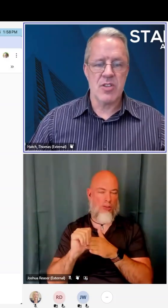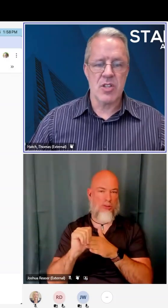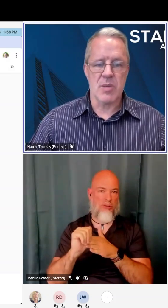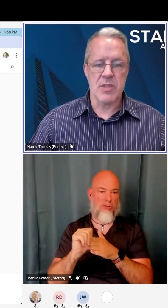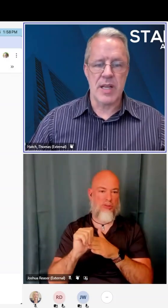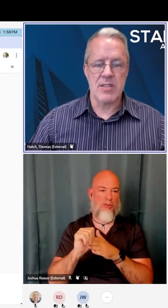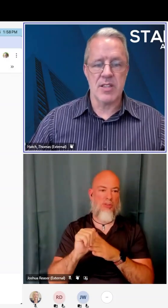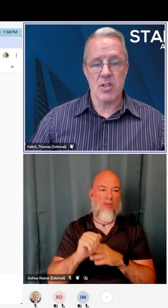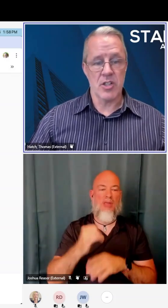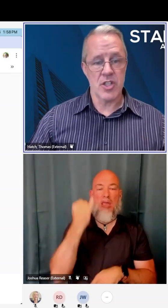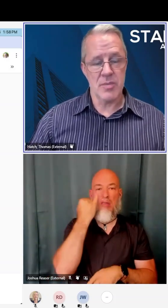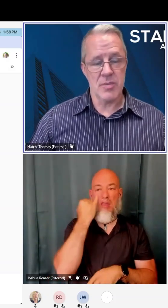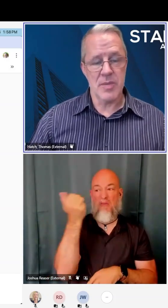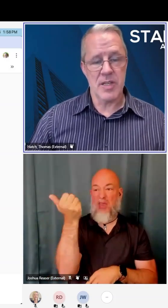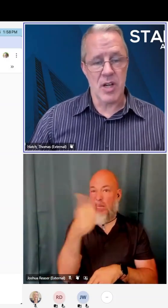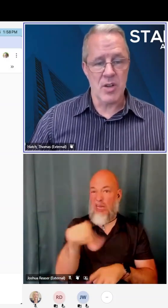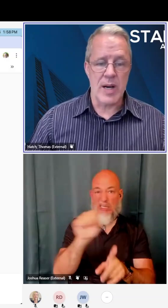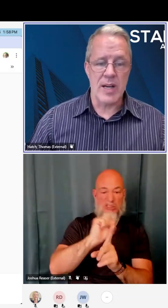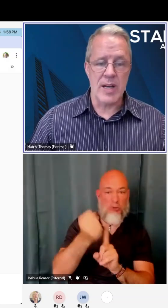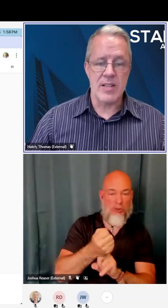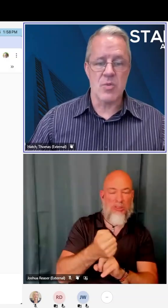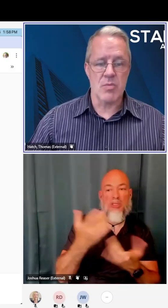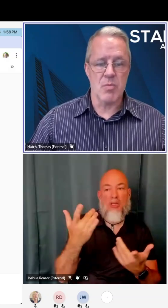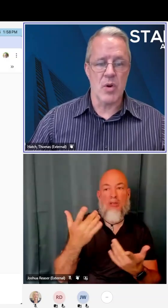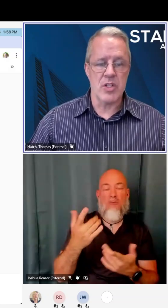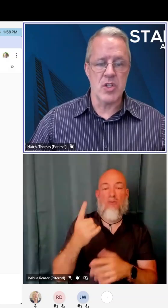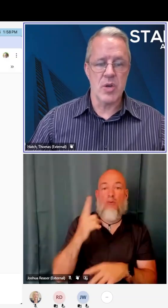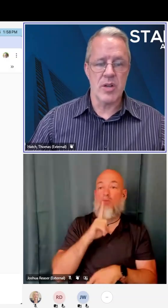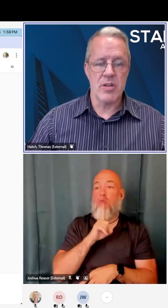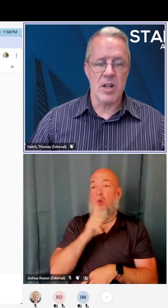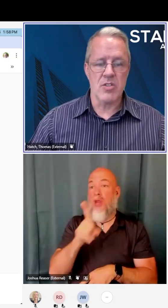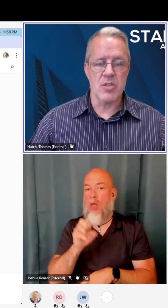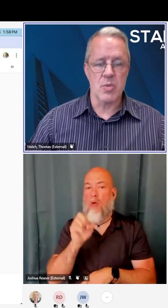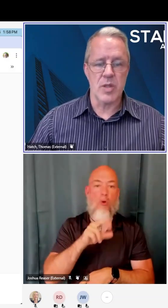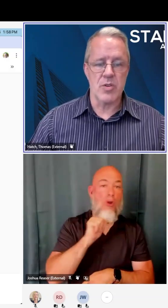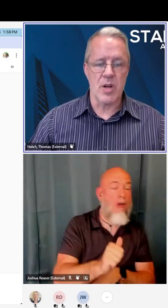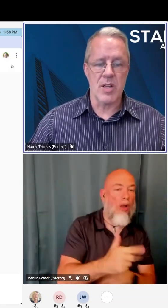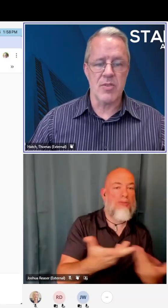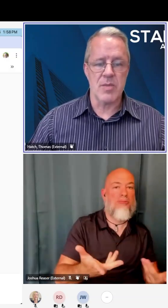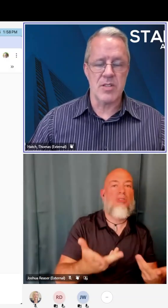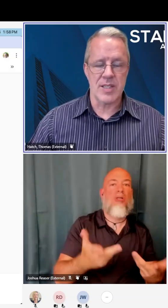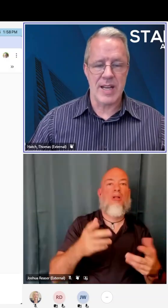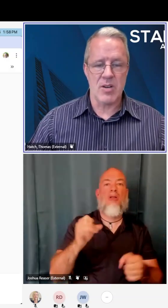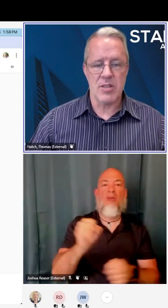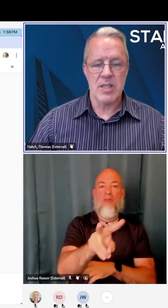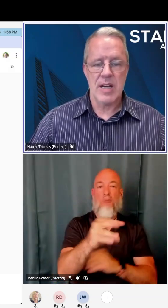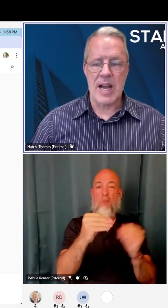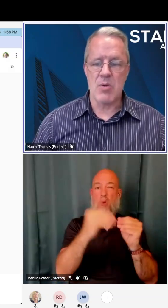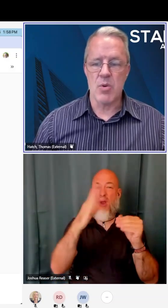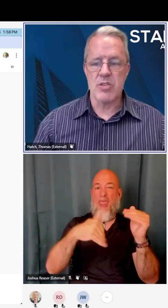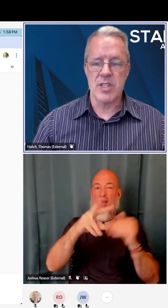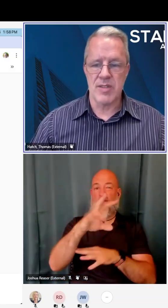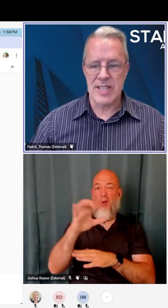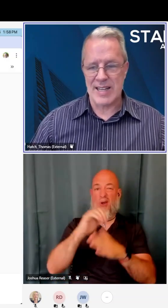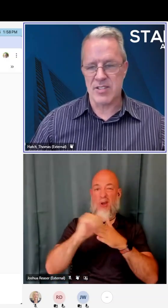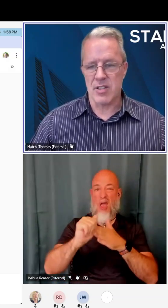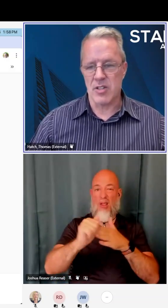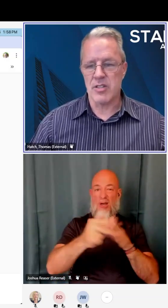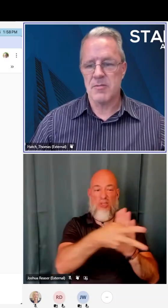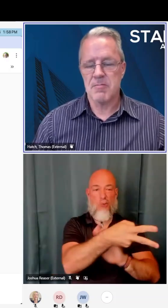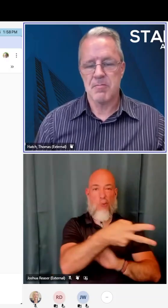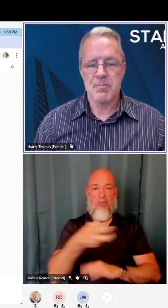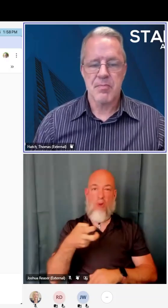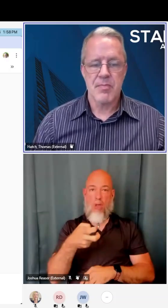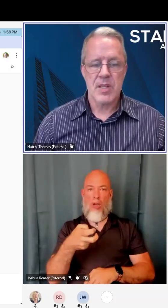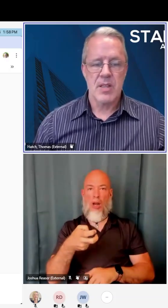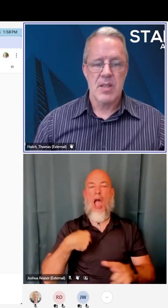is any circumstance, either legitimate or otherwise, where more than $200 is withdrawn from this account, I will receive a text